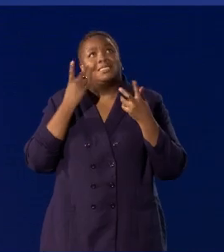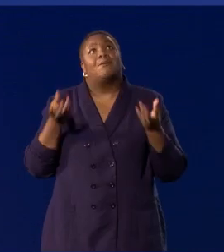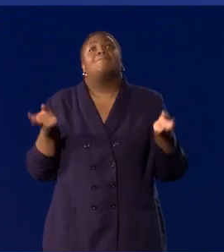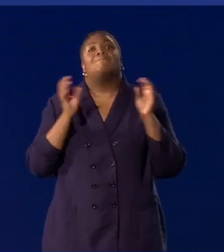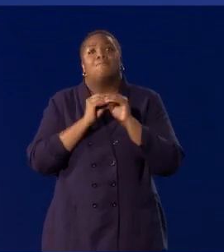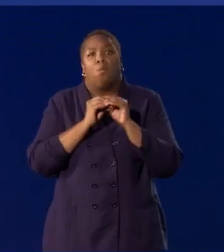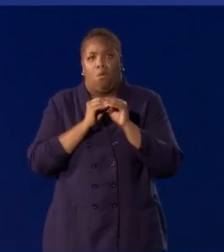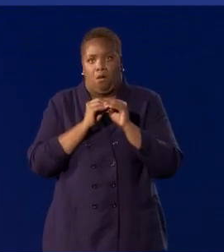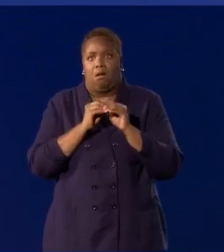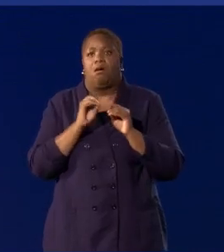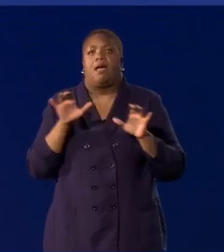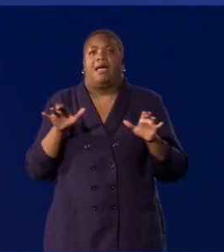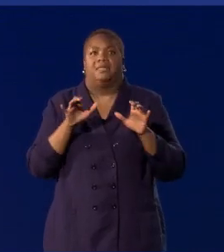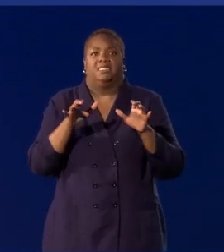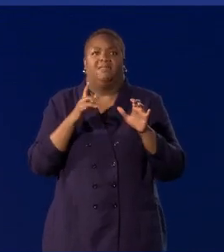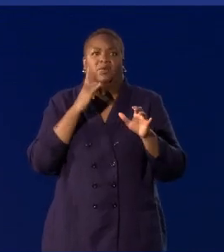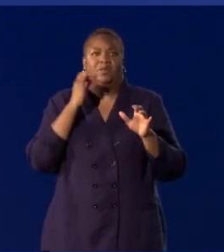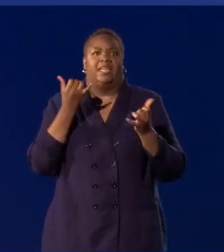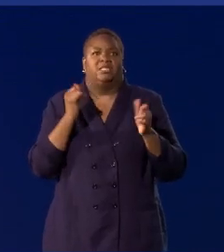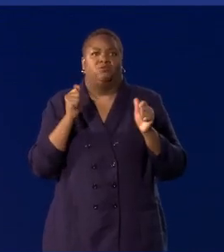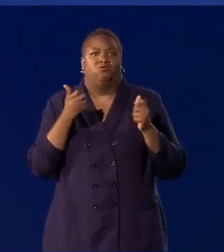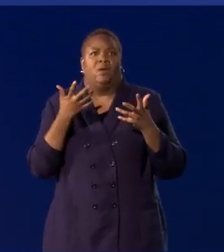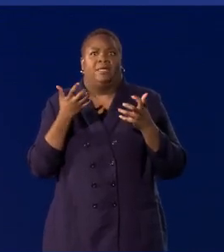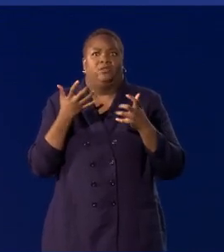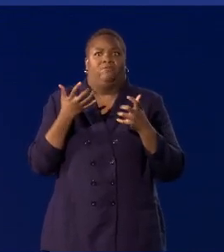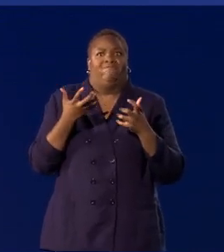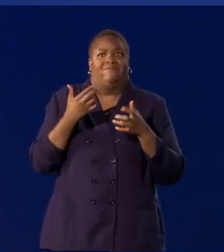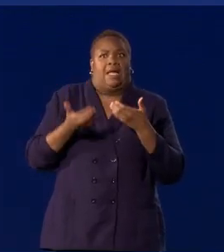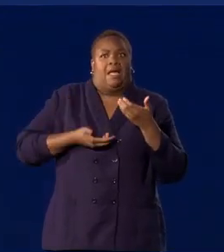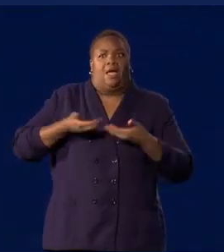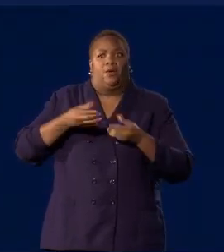on that front, with people still trying to attract folks.